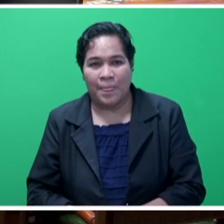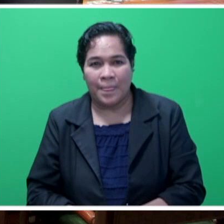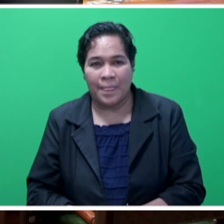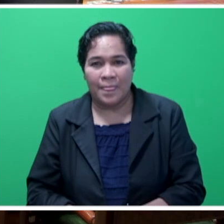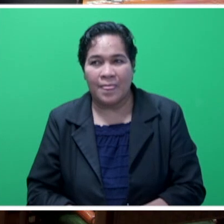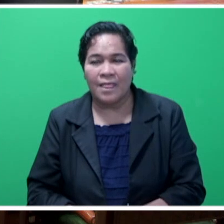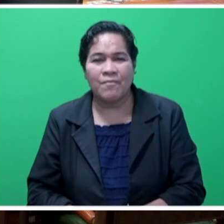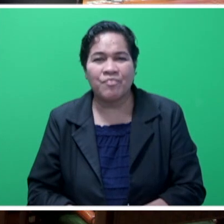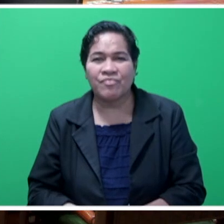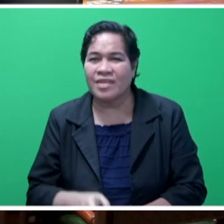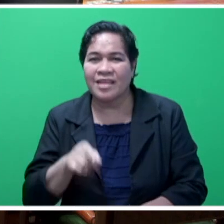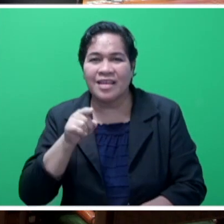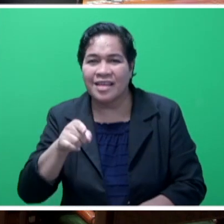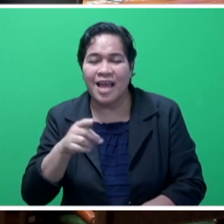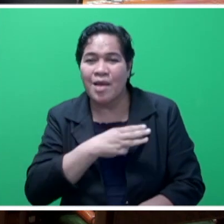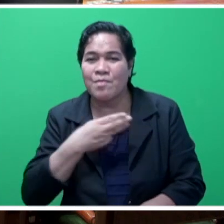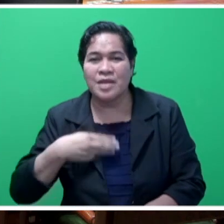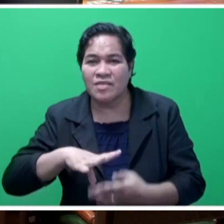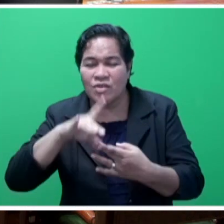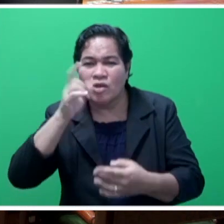Sorry, Mr. Speaker, sir, I did not get that question.